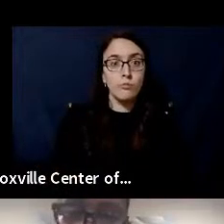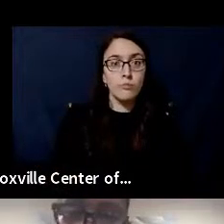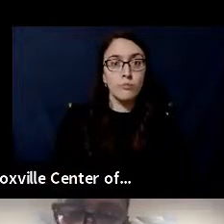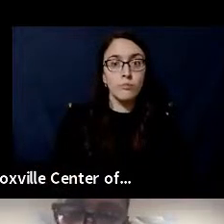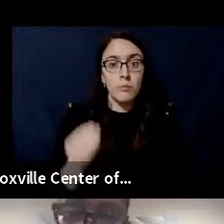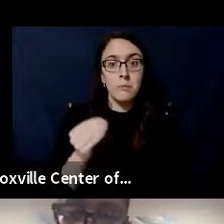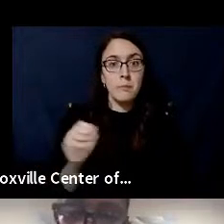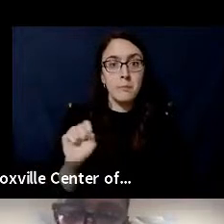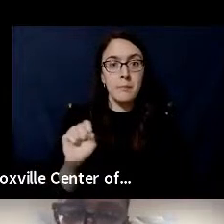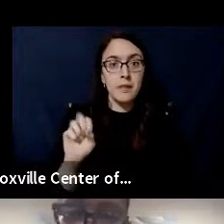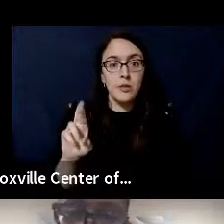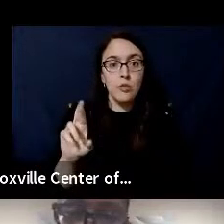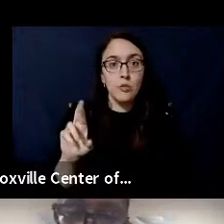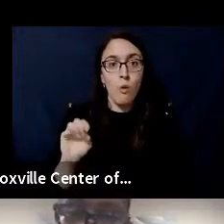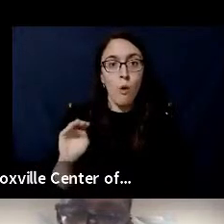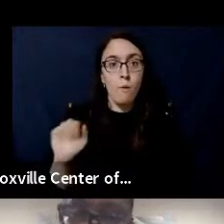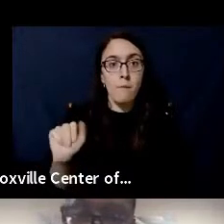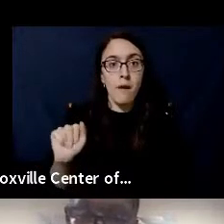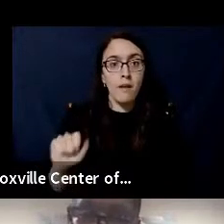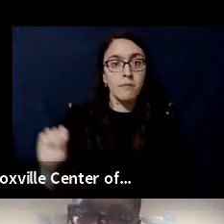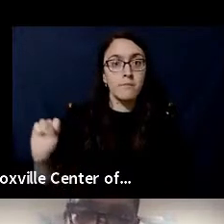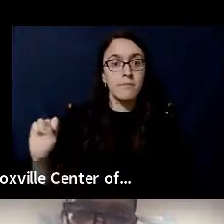Ms. Roma? Yes.